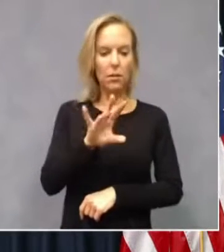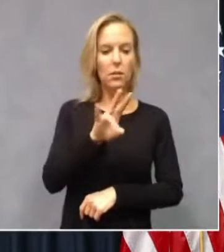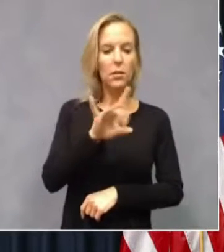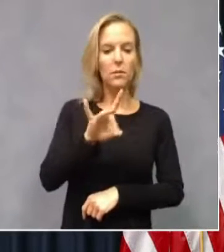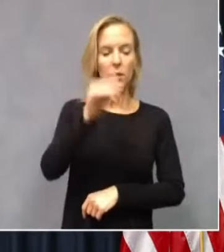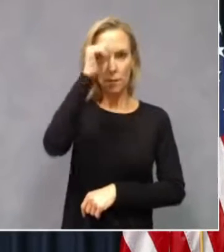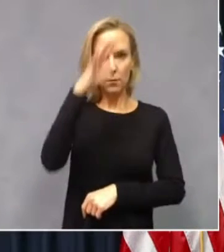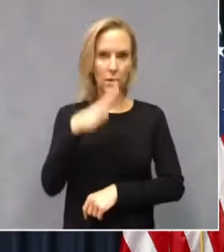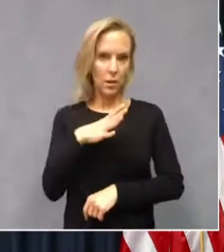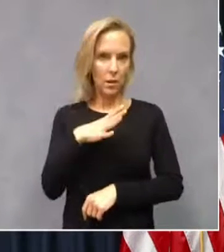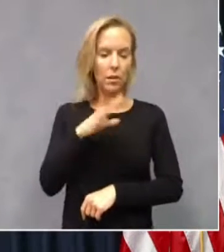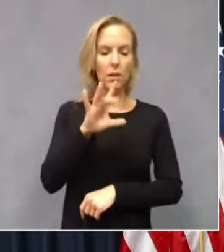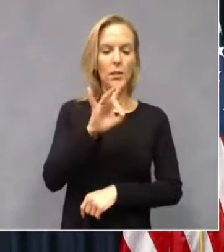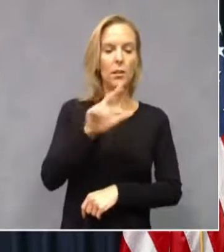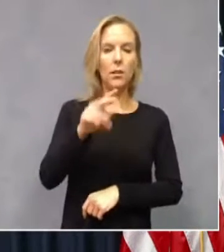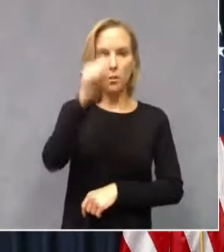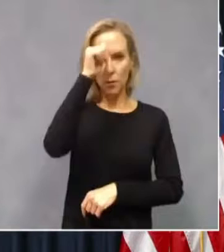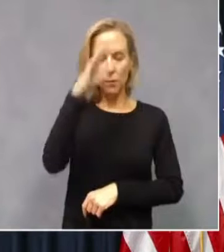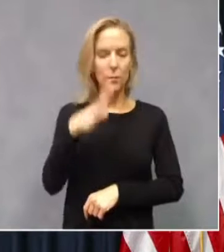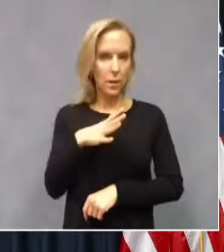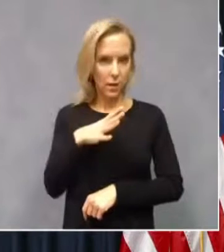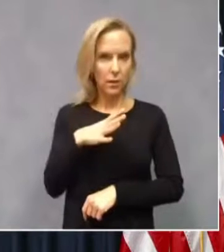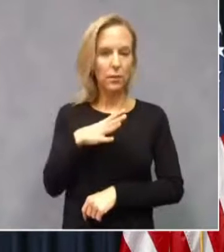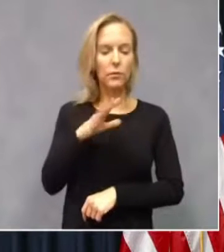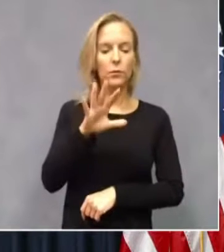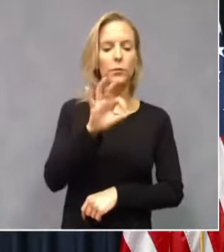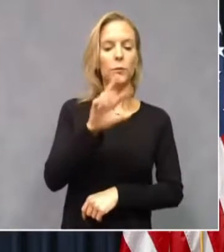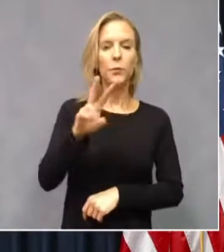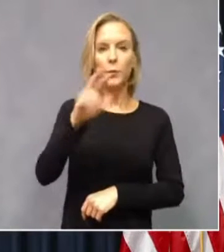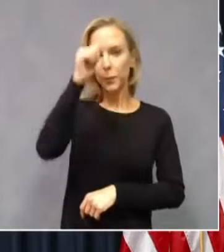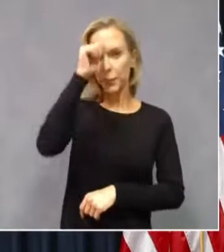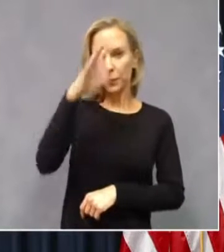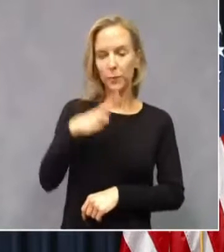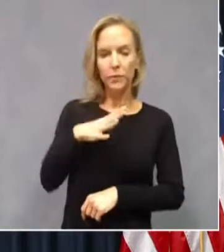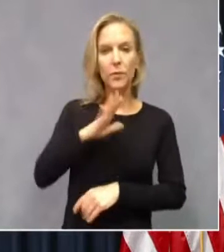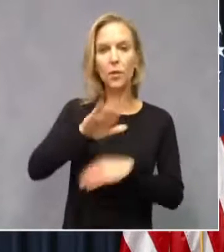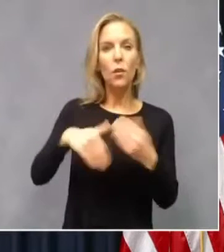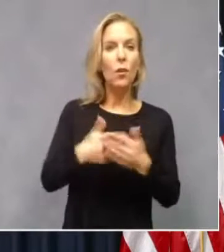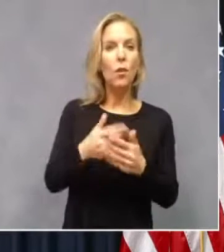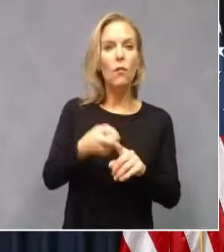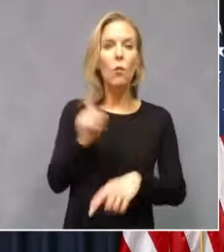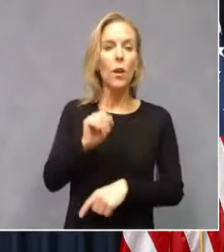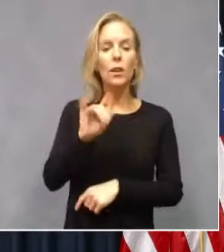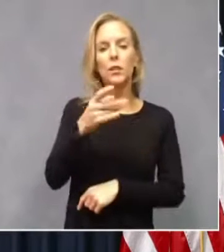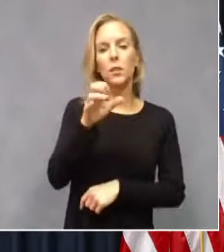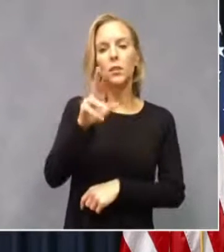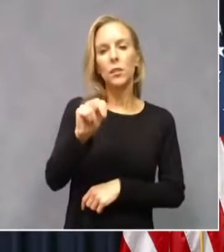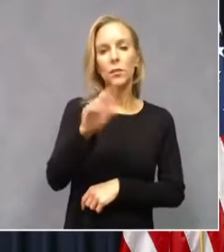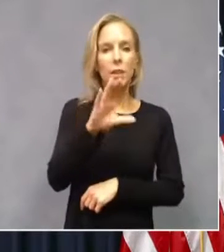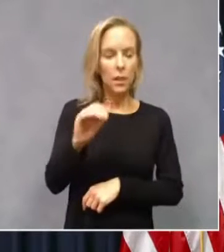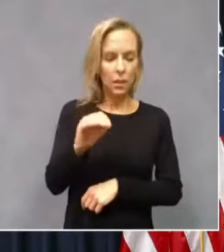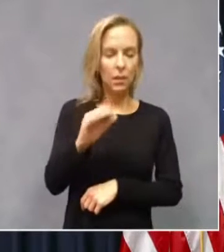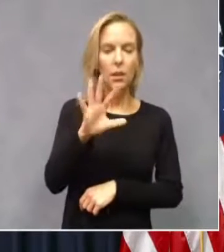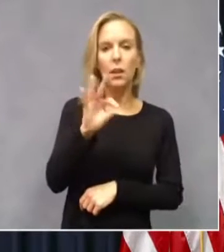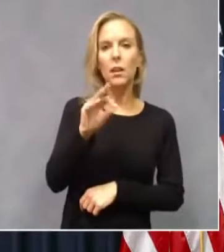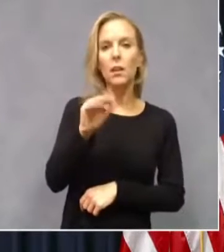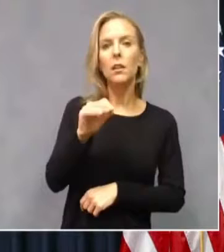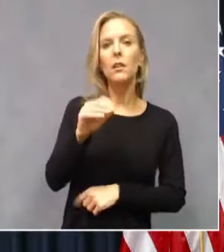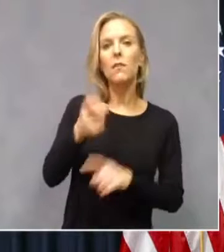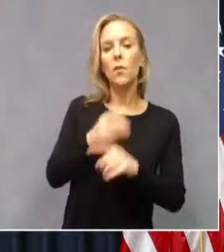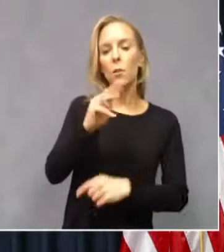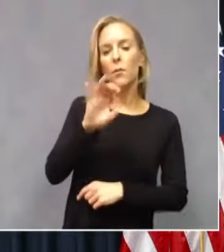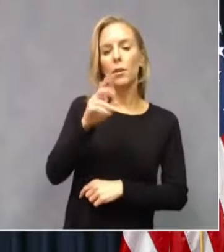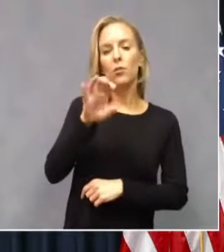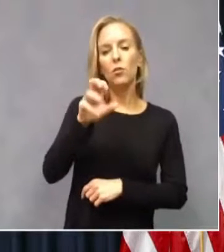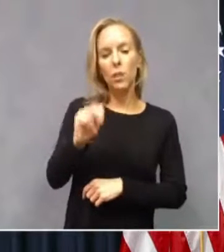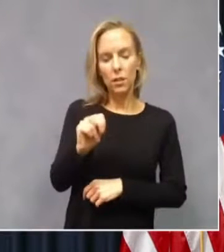and an 83-year-old man, and a 92-year-old man, all from Jefferson County, a 90-year-old man from McCracken, and then